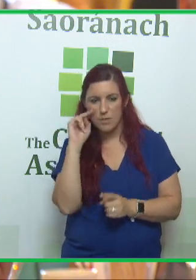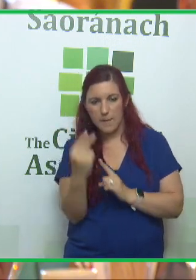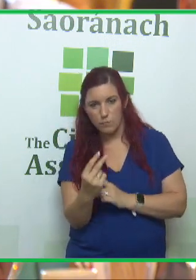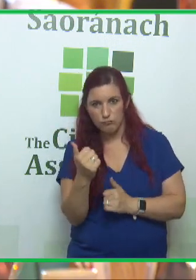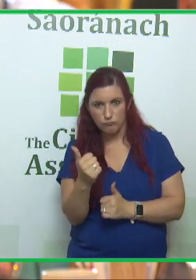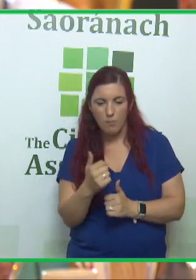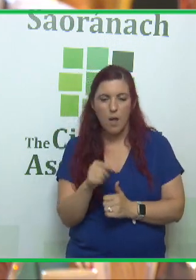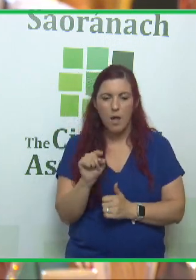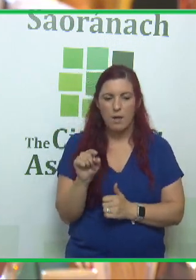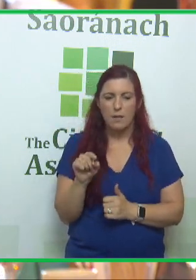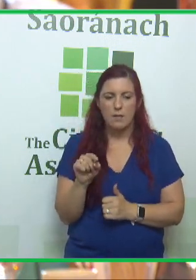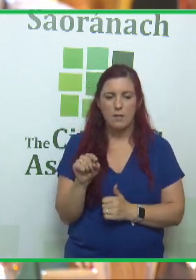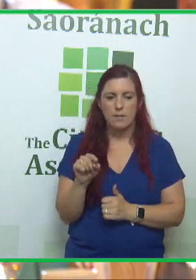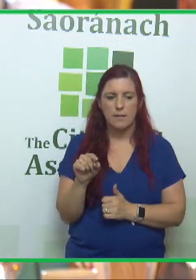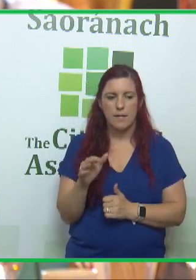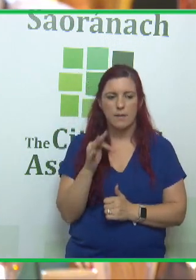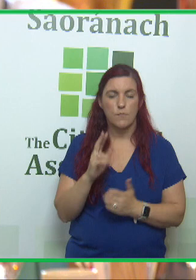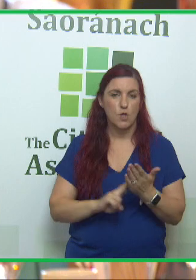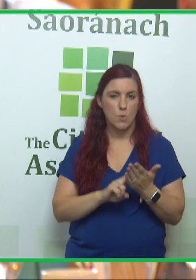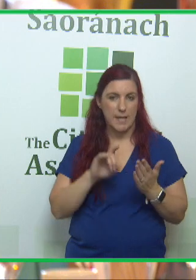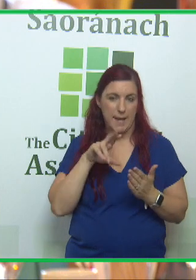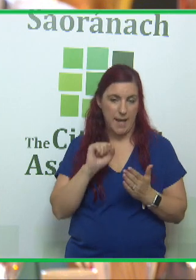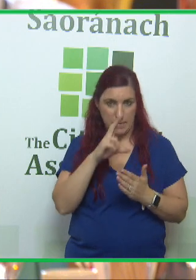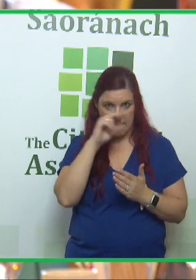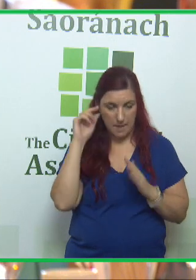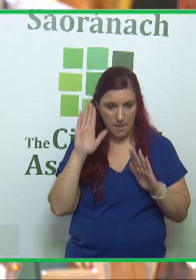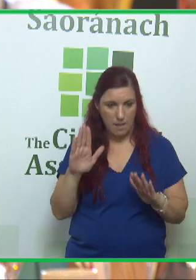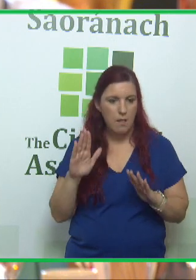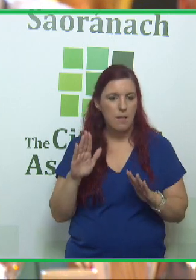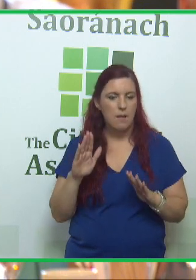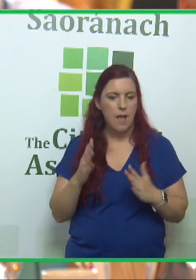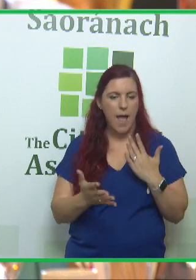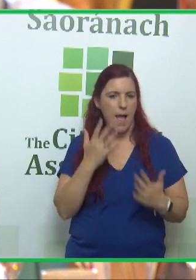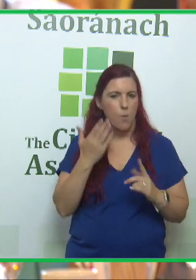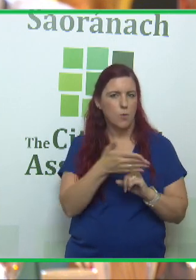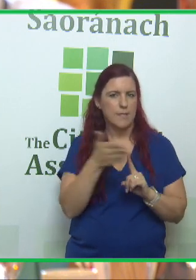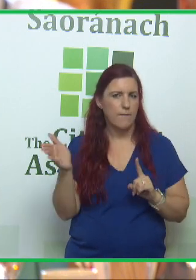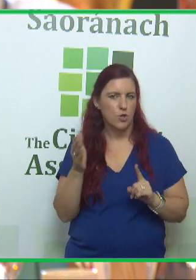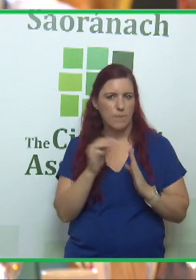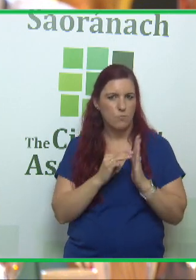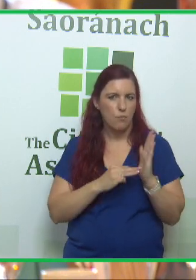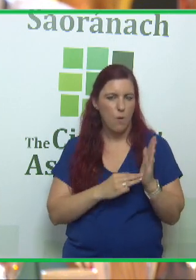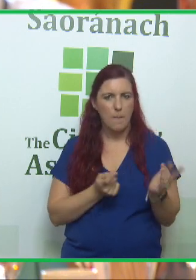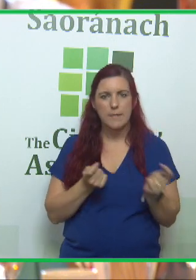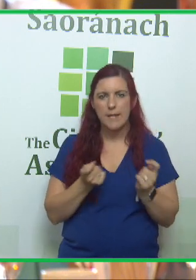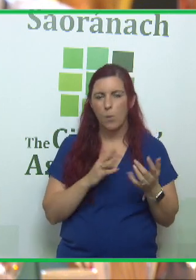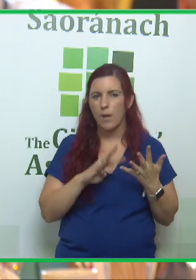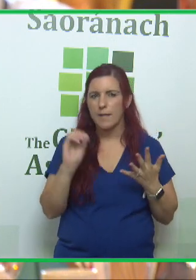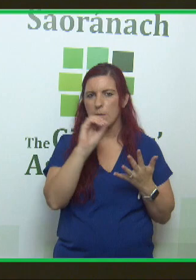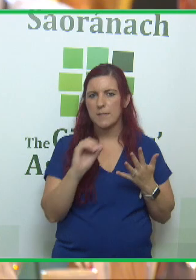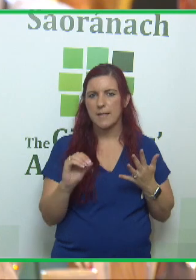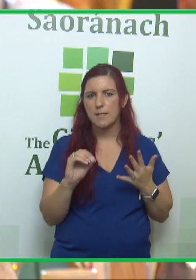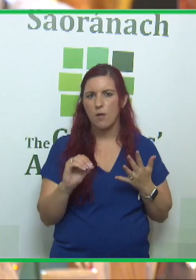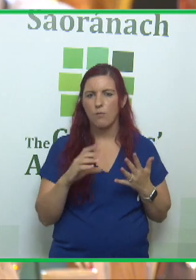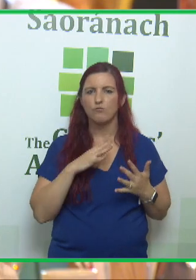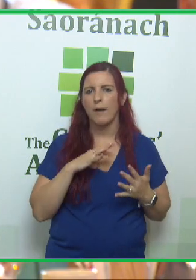appreciated. Just to use cannabis as an example, so how would the diversion programme deal with the 90% of